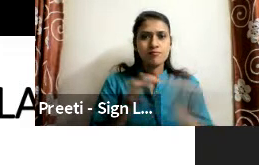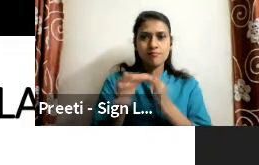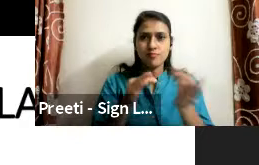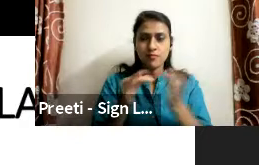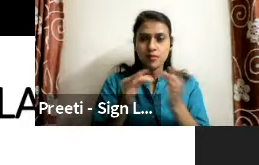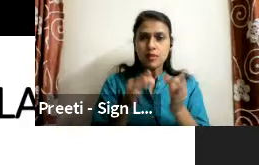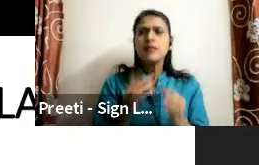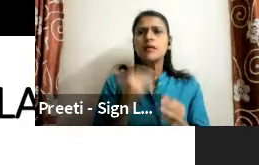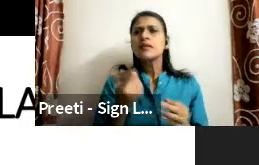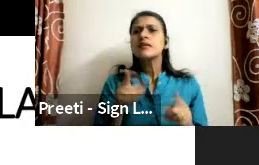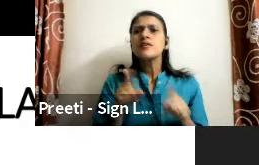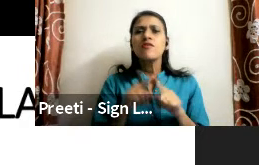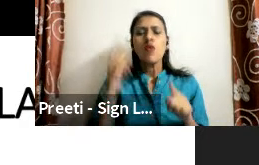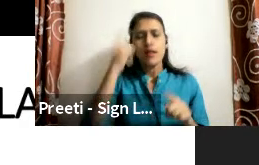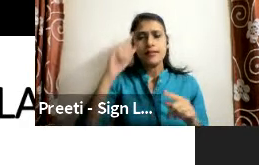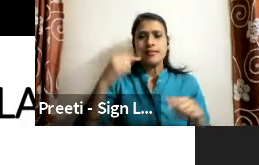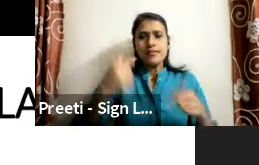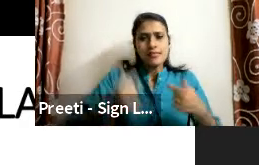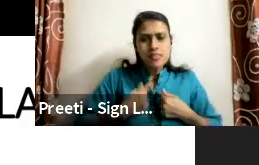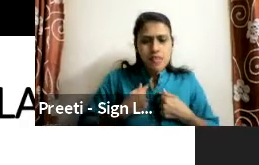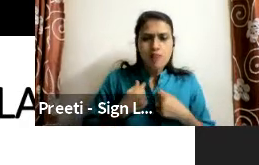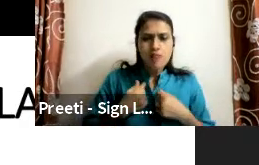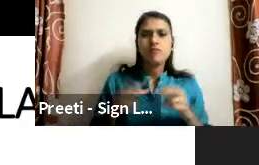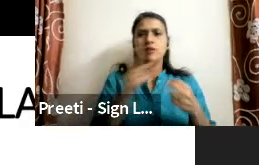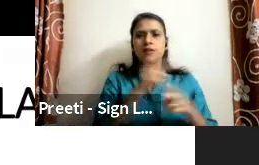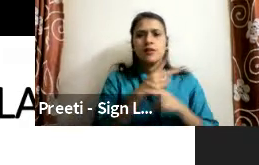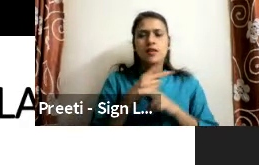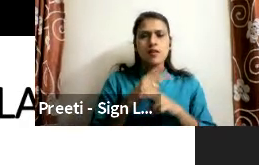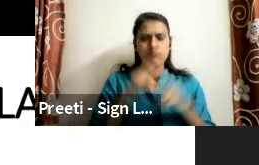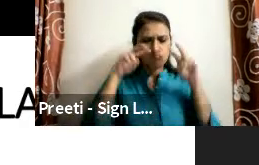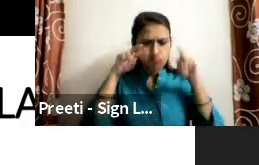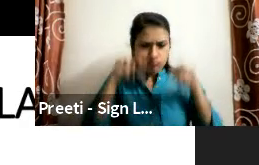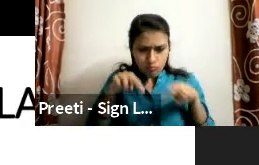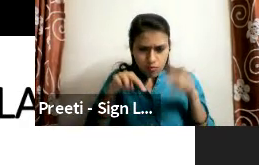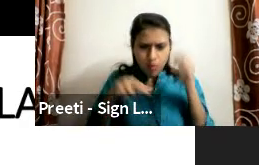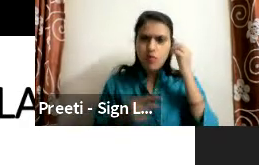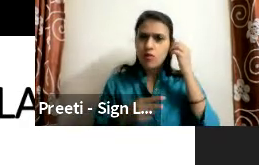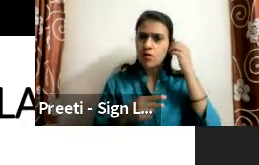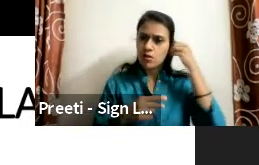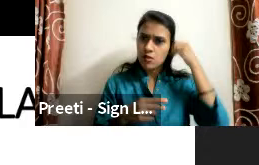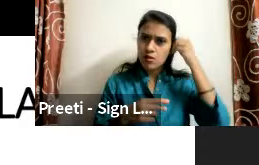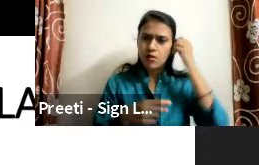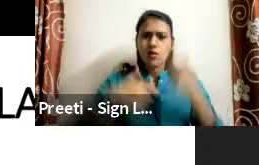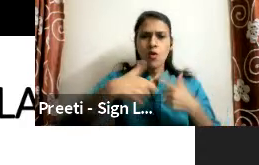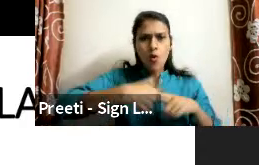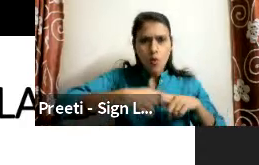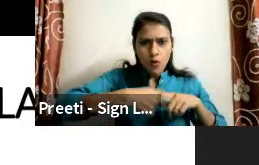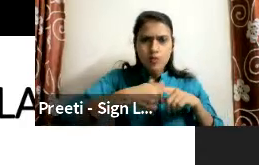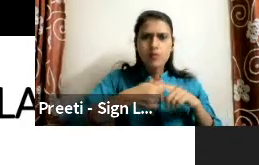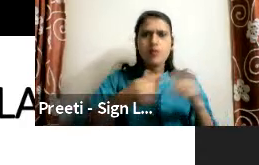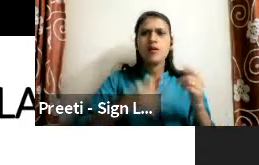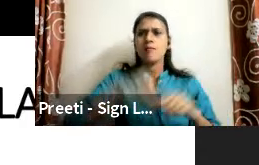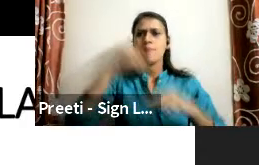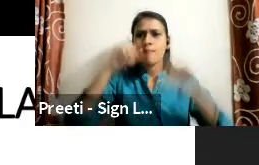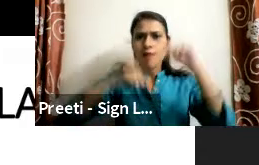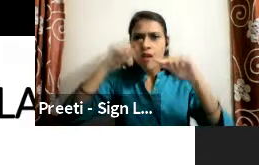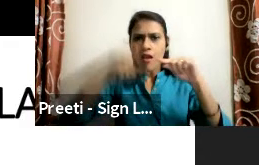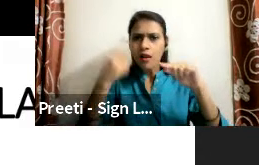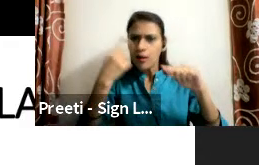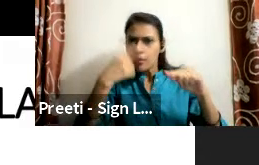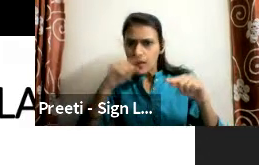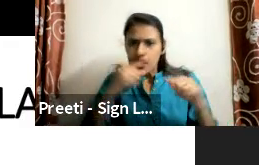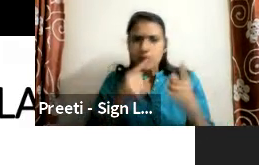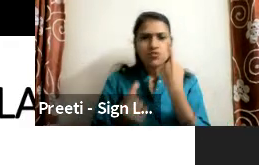certain self-monitoring. So self-monitoring of blood oxygen saturation with the pulse, the